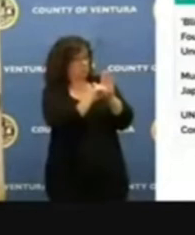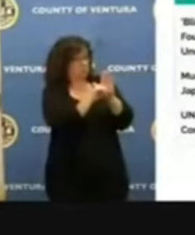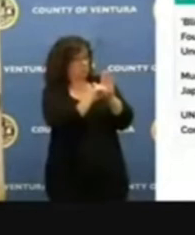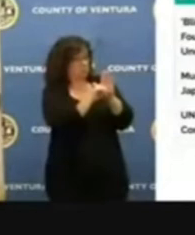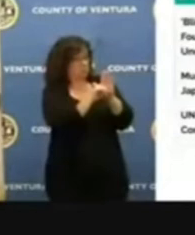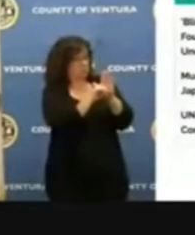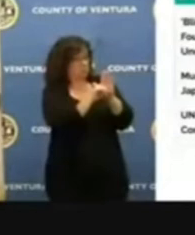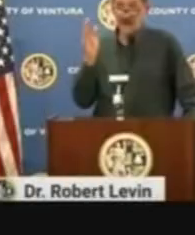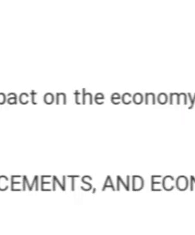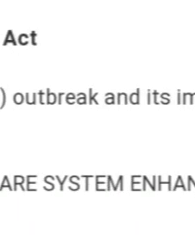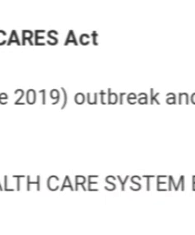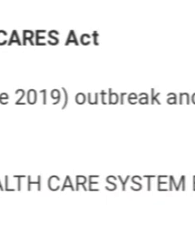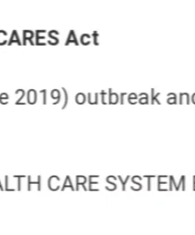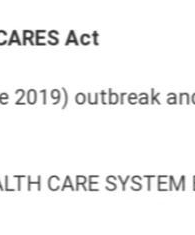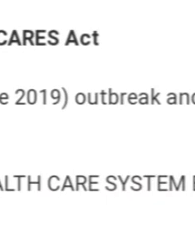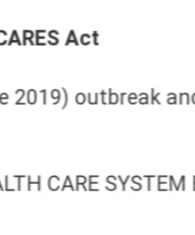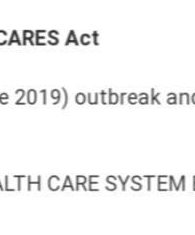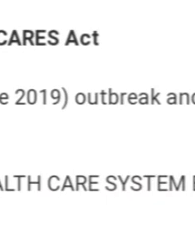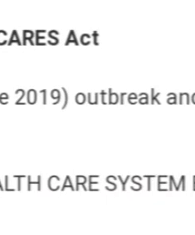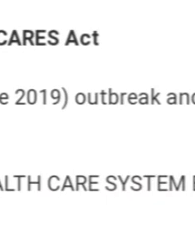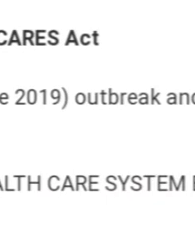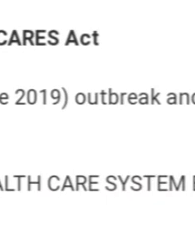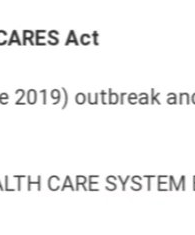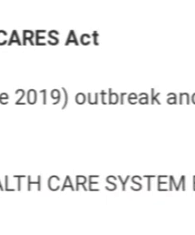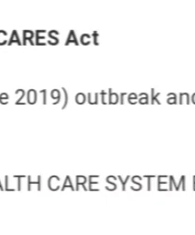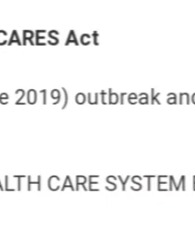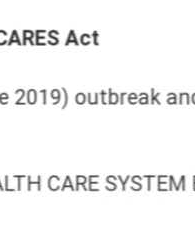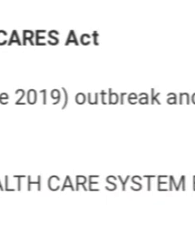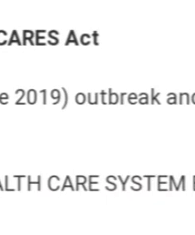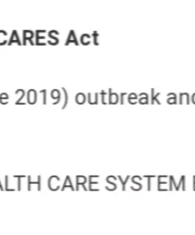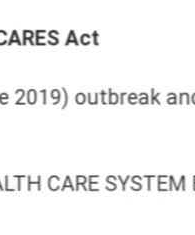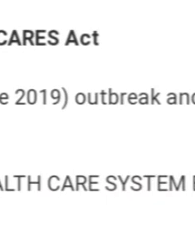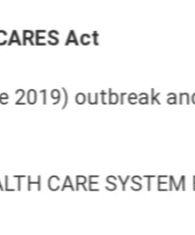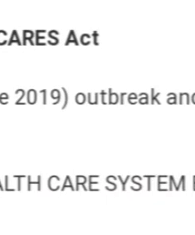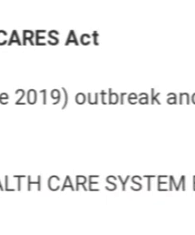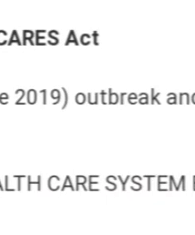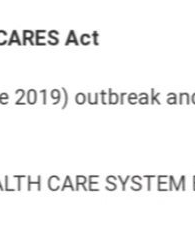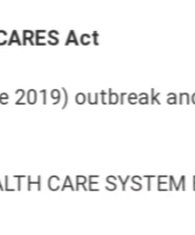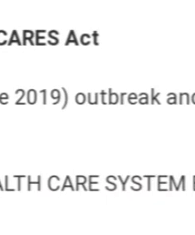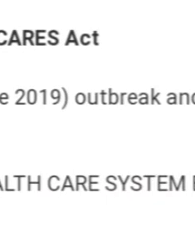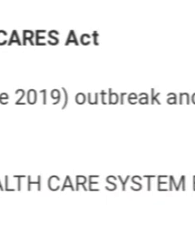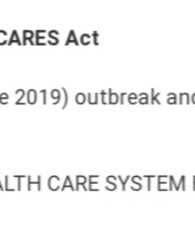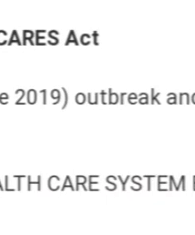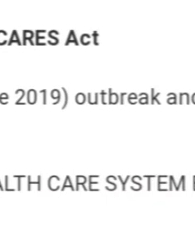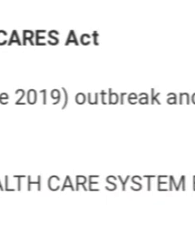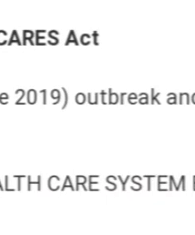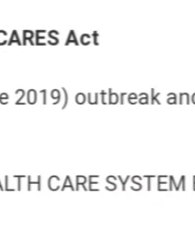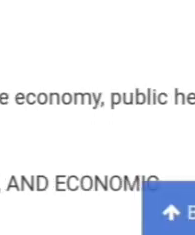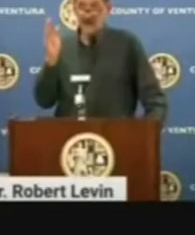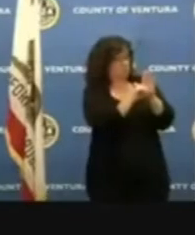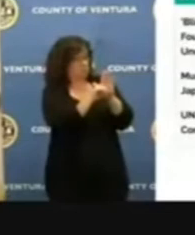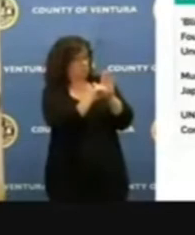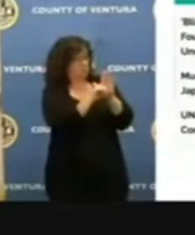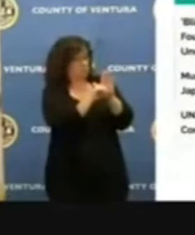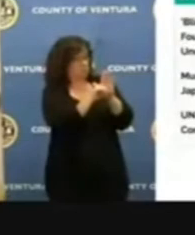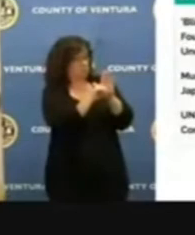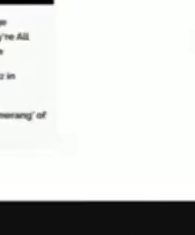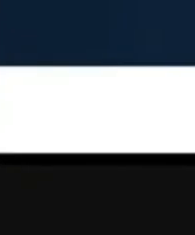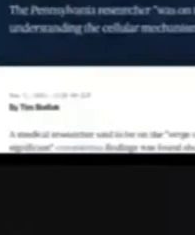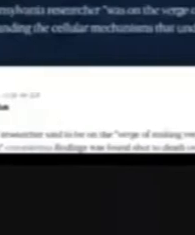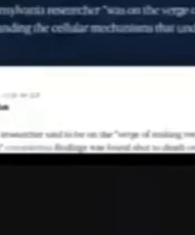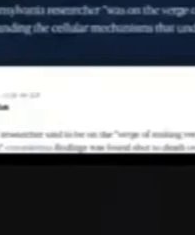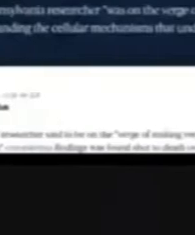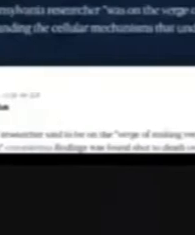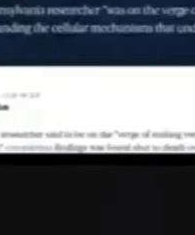I'm going to show you something, because seeing as how they knew about this ahead of time, that should tell you something, that they had a plan in